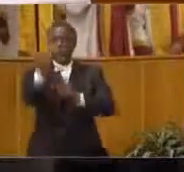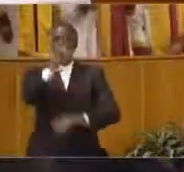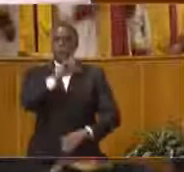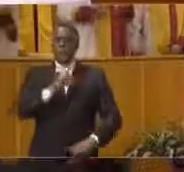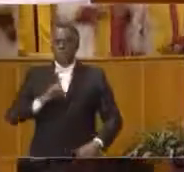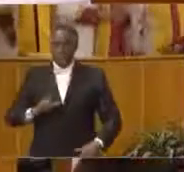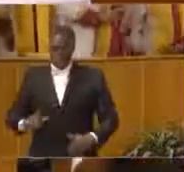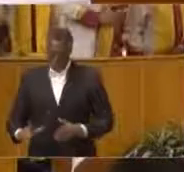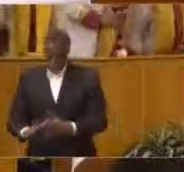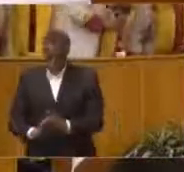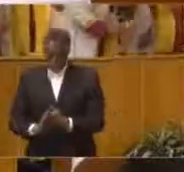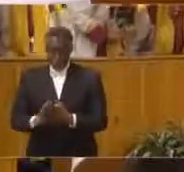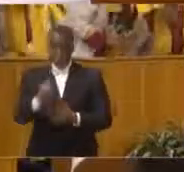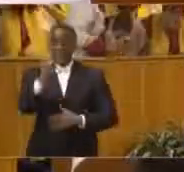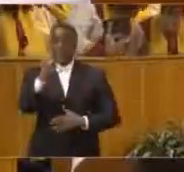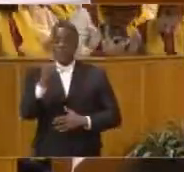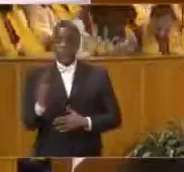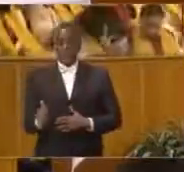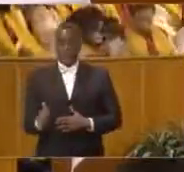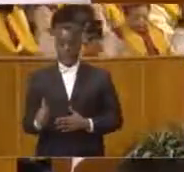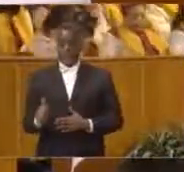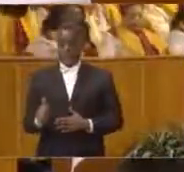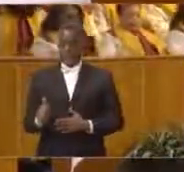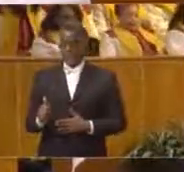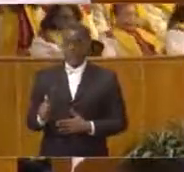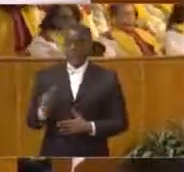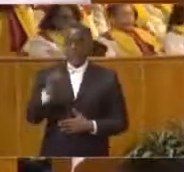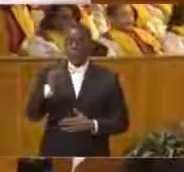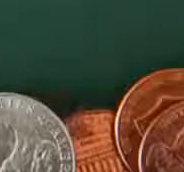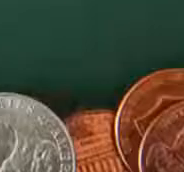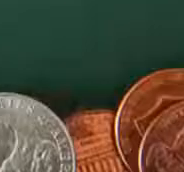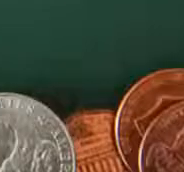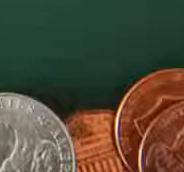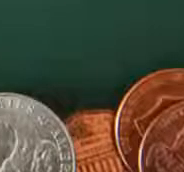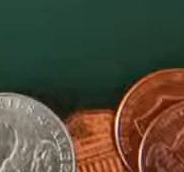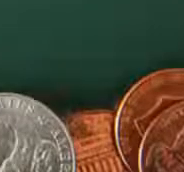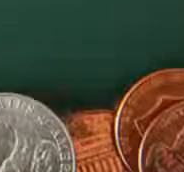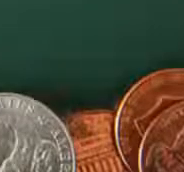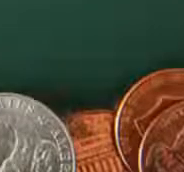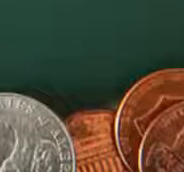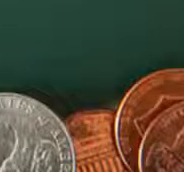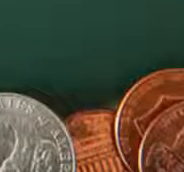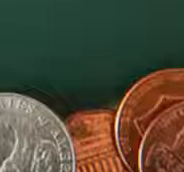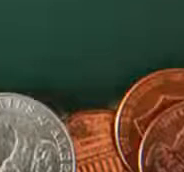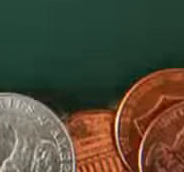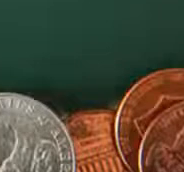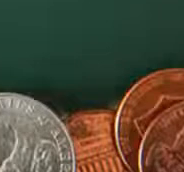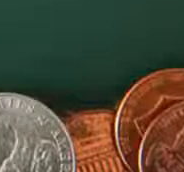Lord. Tithing 101.